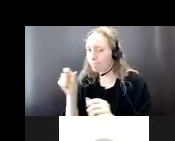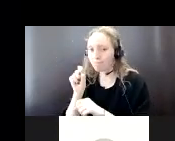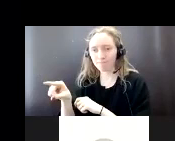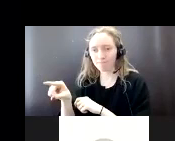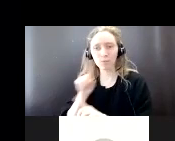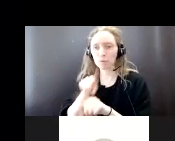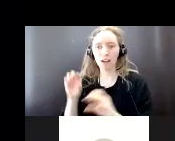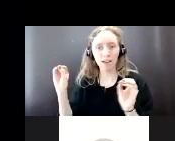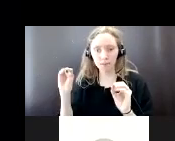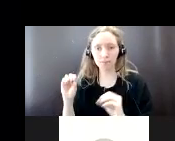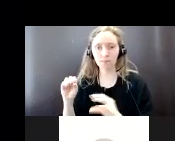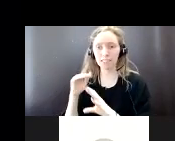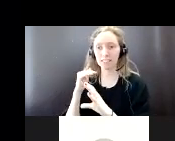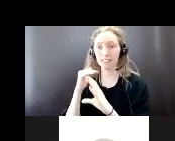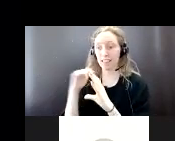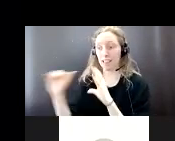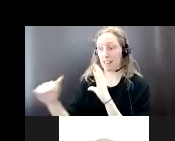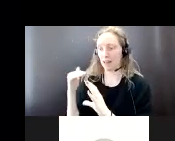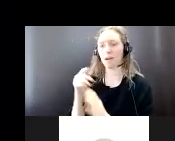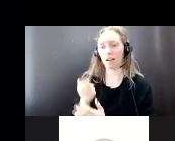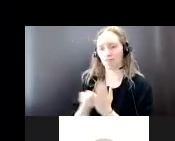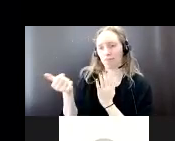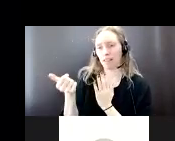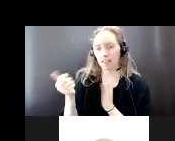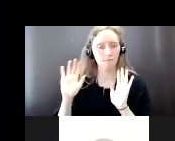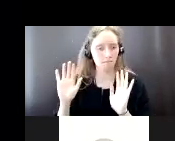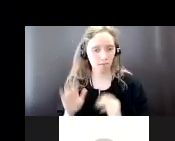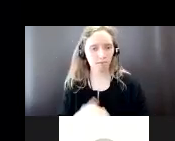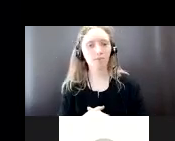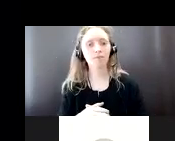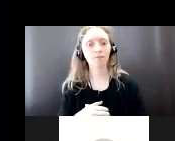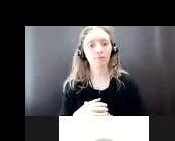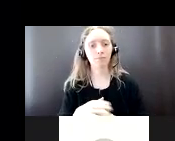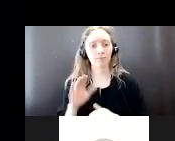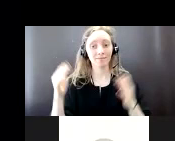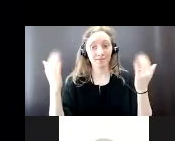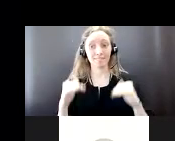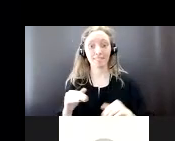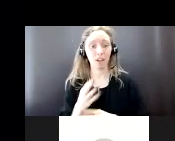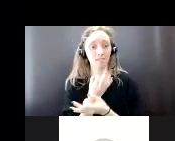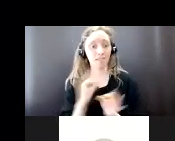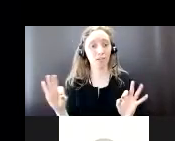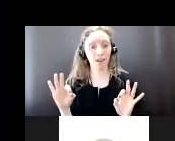be careful. If someone's offering you something for free, likely they want something in return.